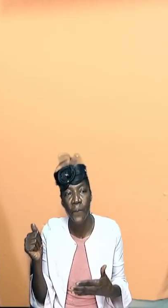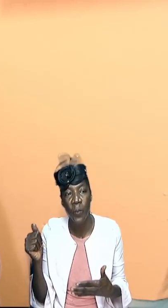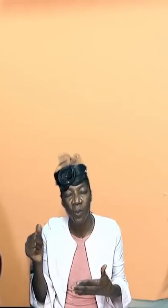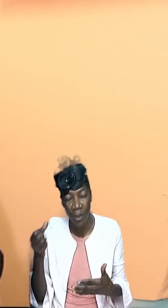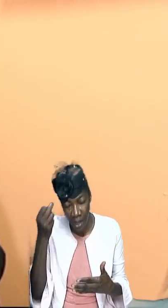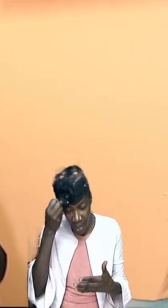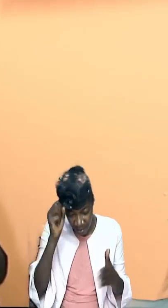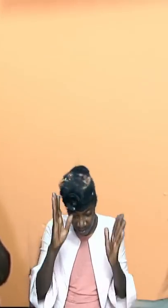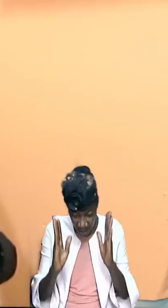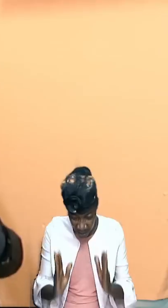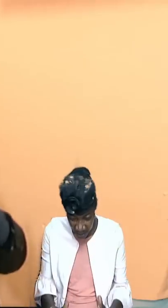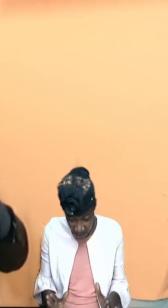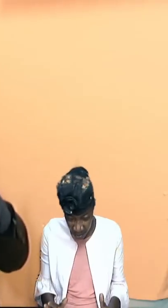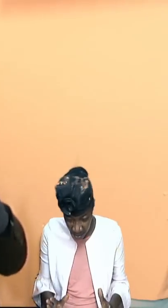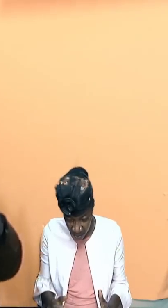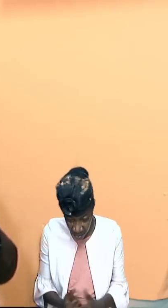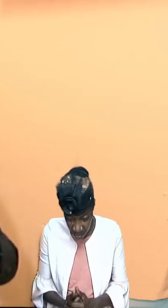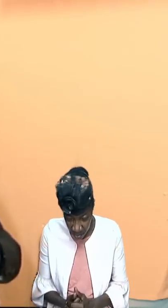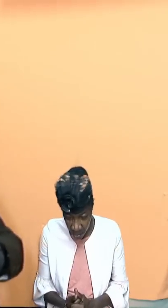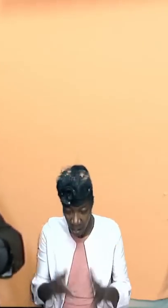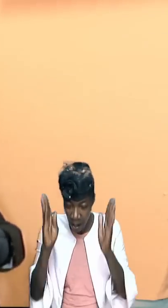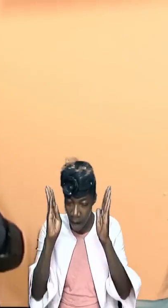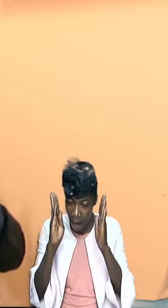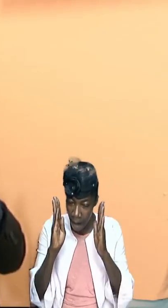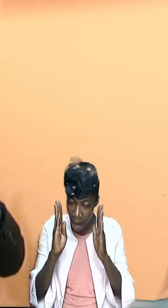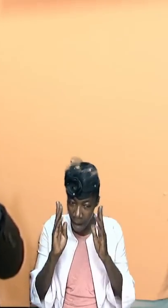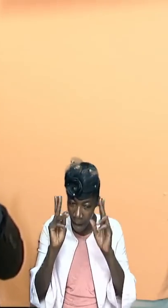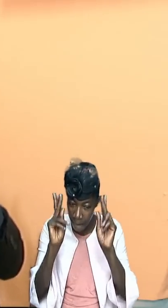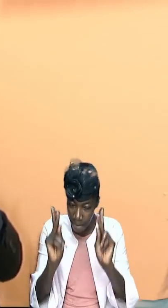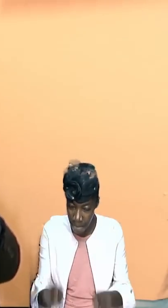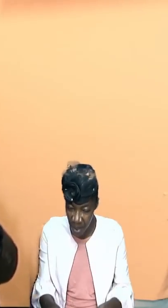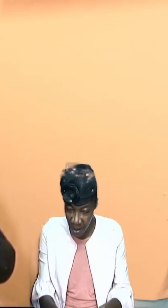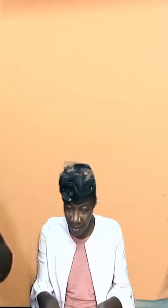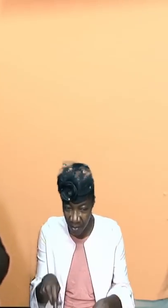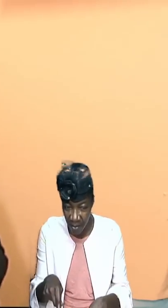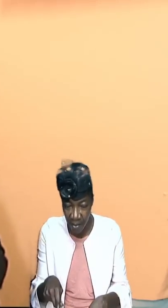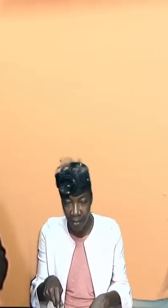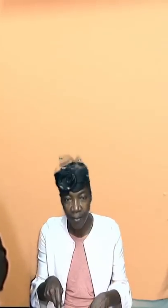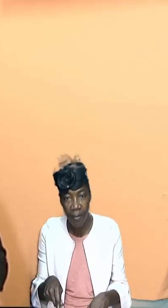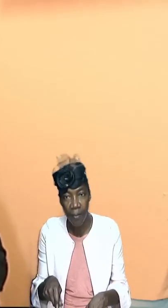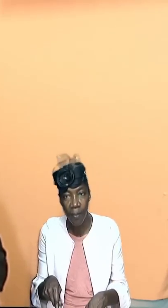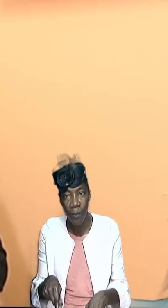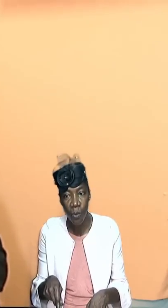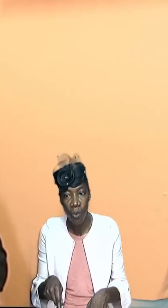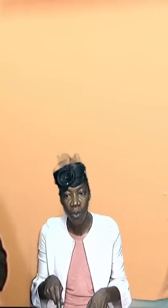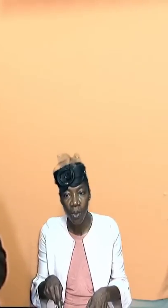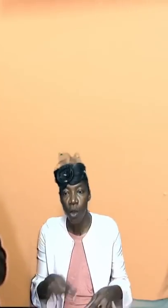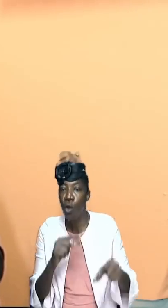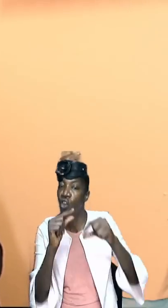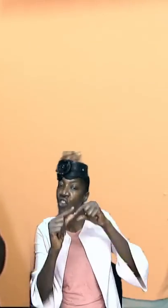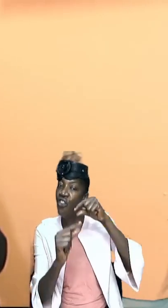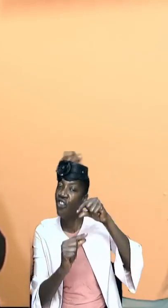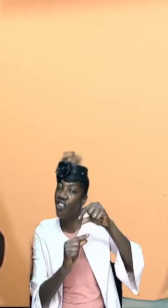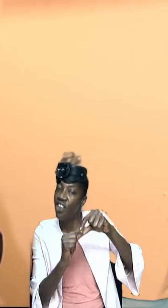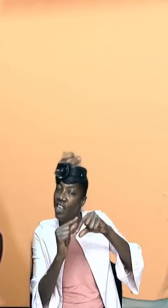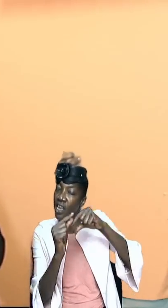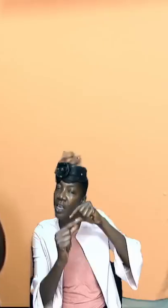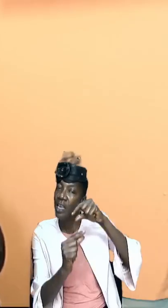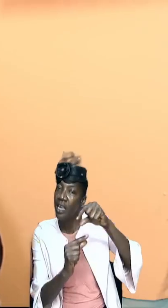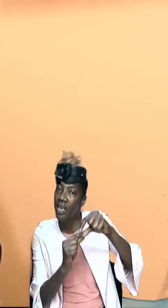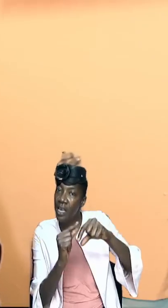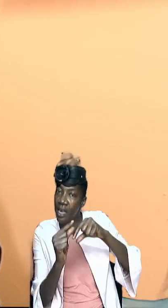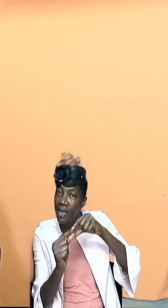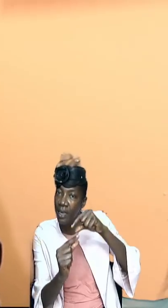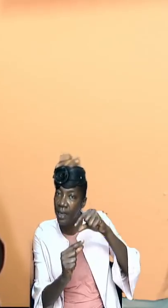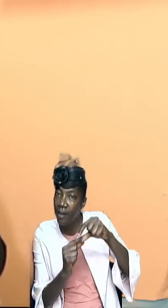scientist, a prominent person in the field of genetics. And he did his